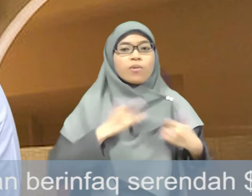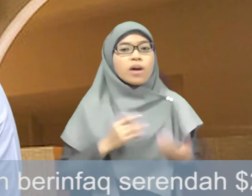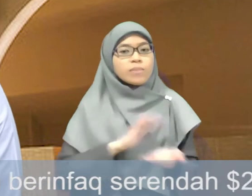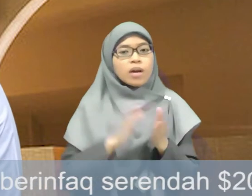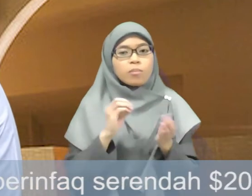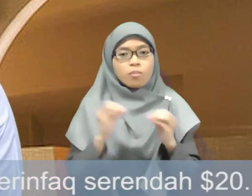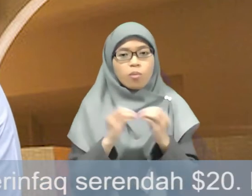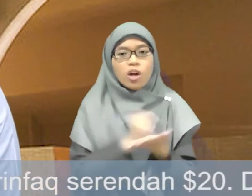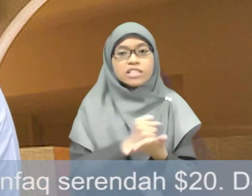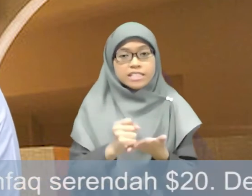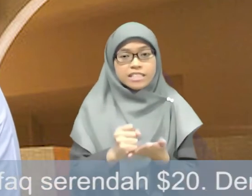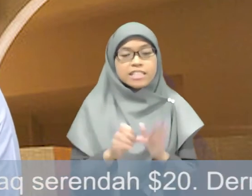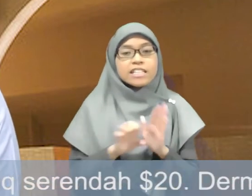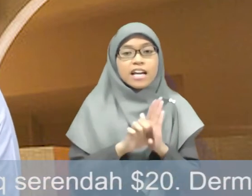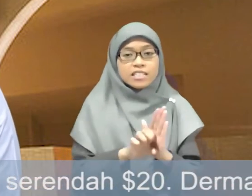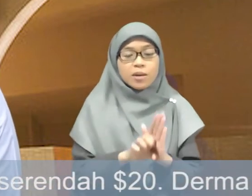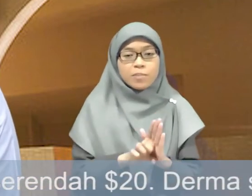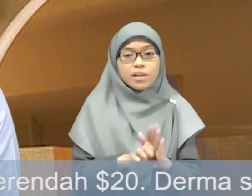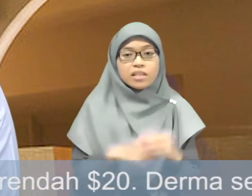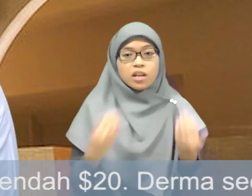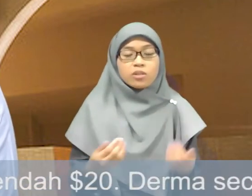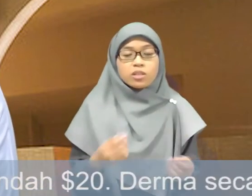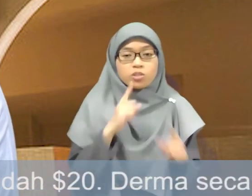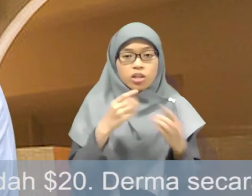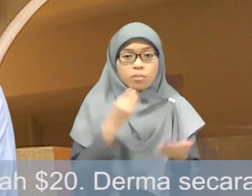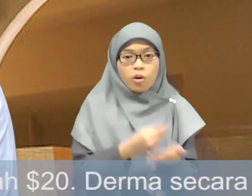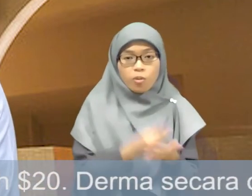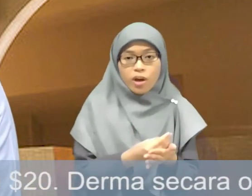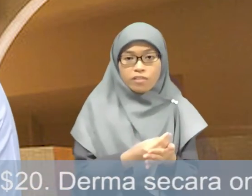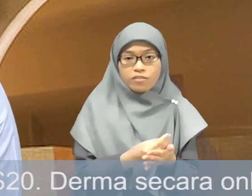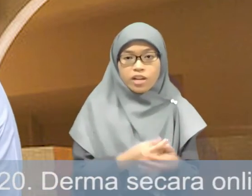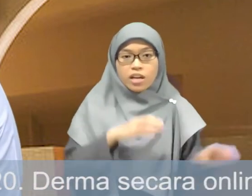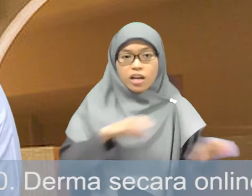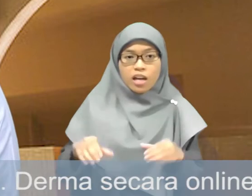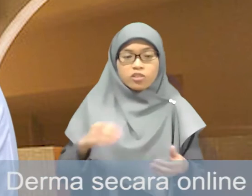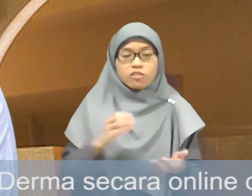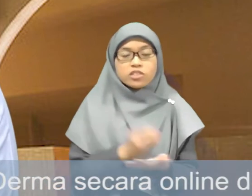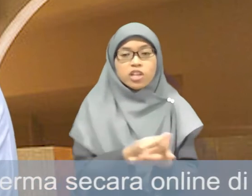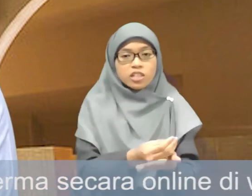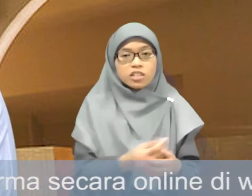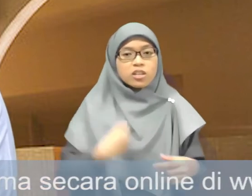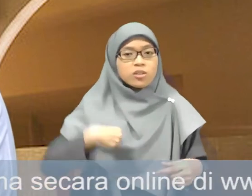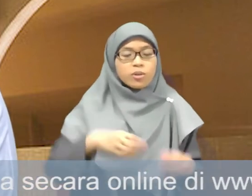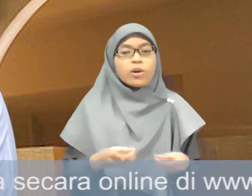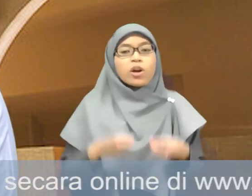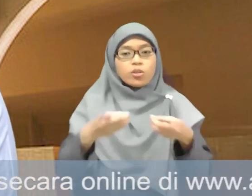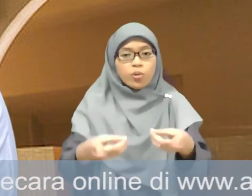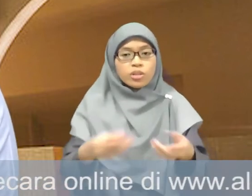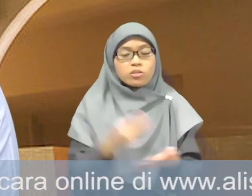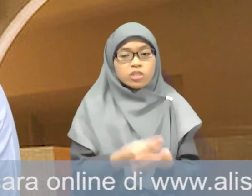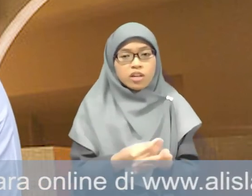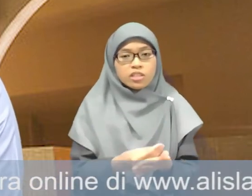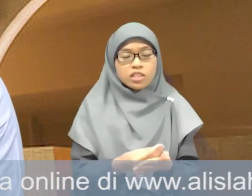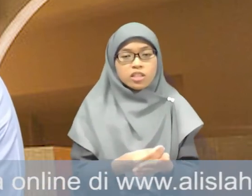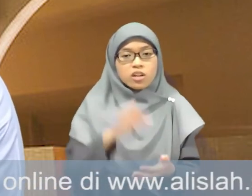ta'ala and for the purpose in helping those in need. The amount of money does not matter if we have bad traits in our